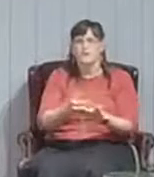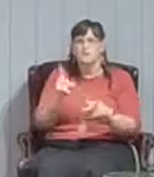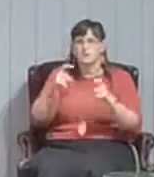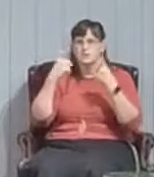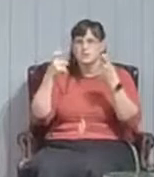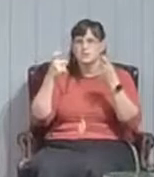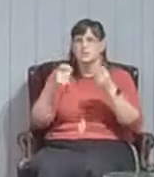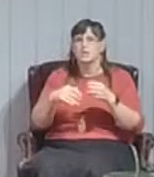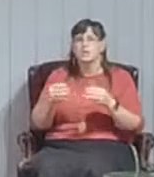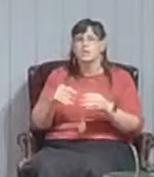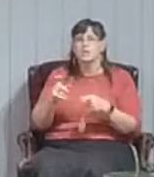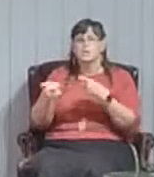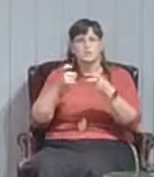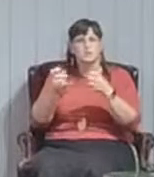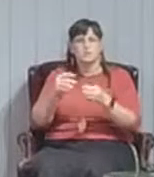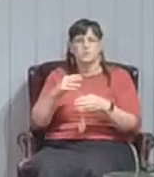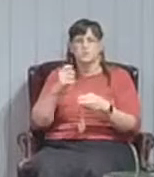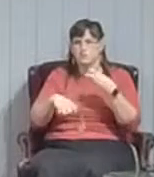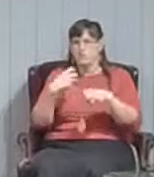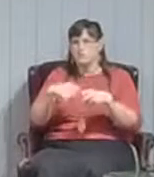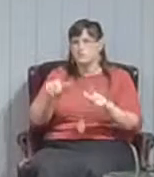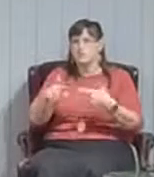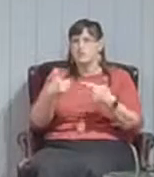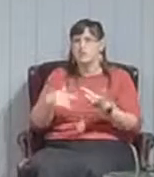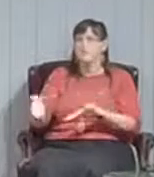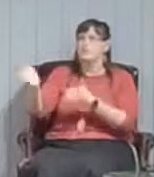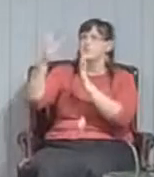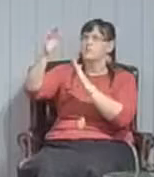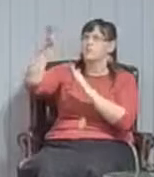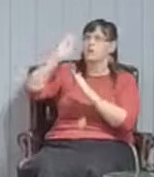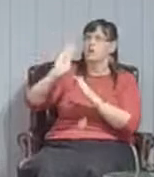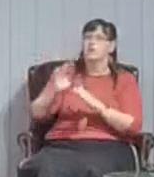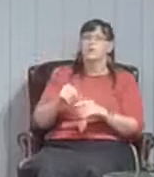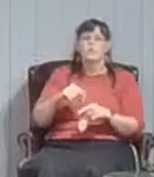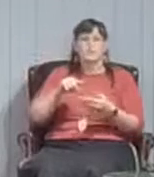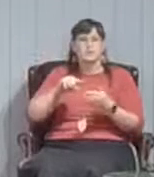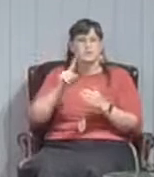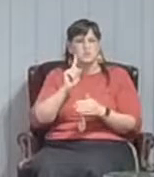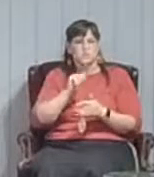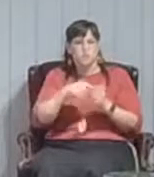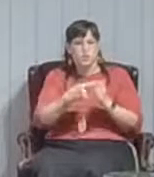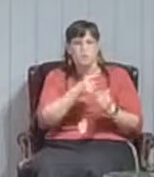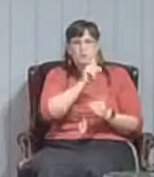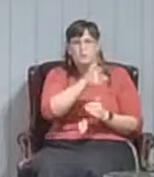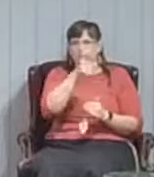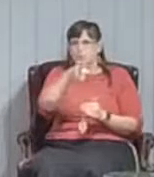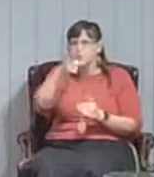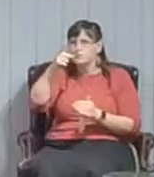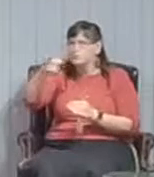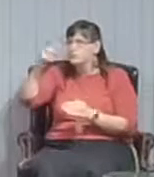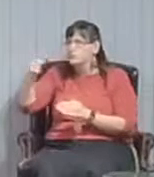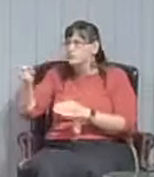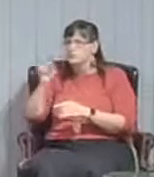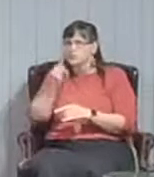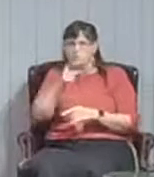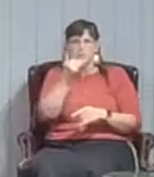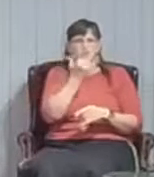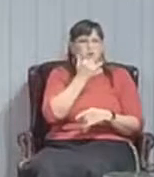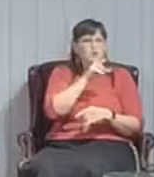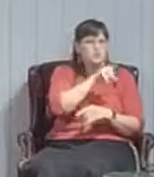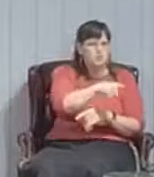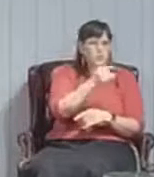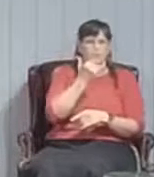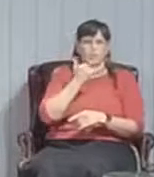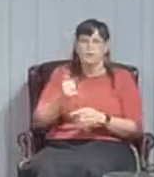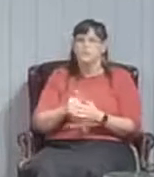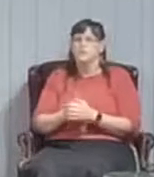life, coming to God and dealing with the issues of their life, what they do instead is start pointing fingers. It's your fault. It's your fault. It's your fault. It's their fault.